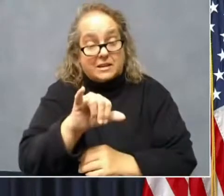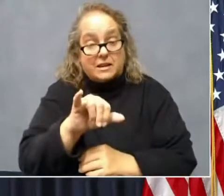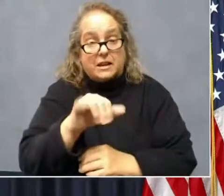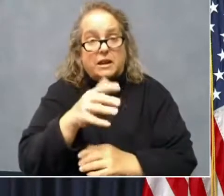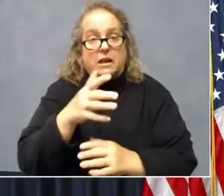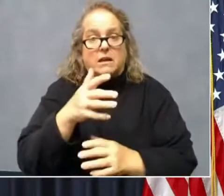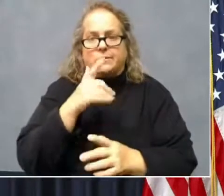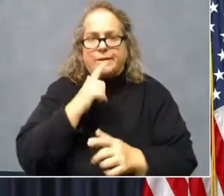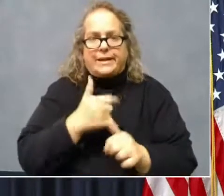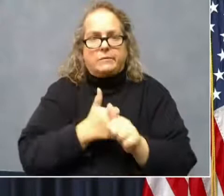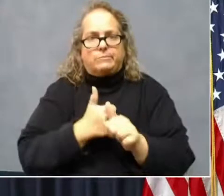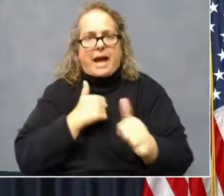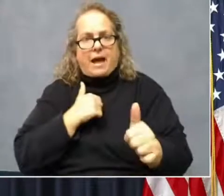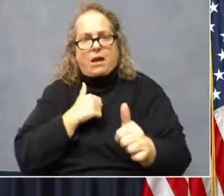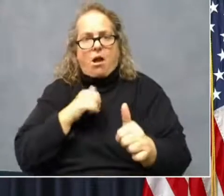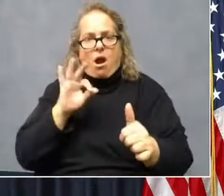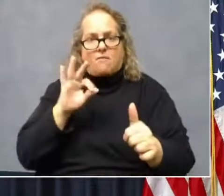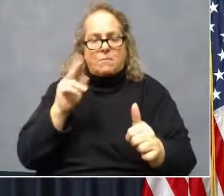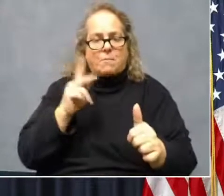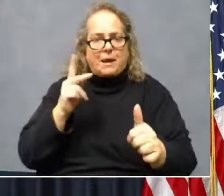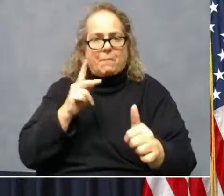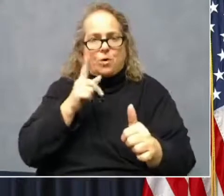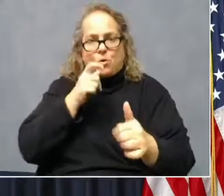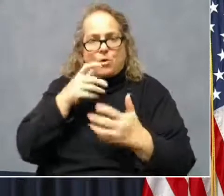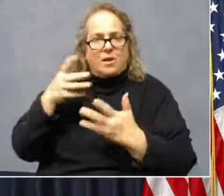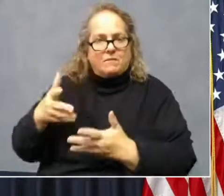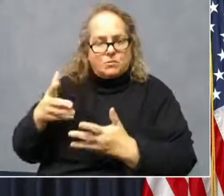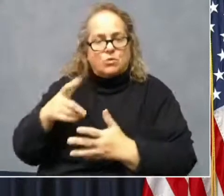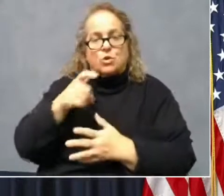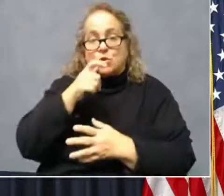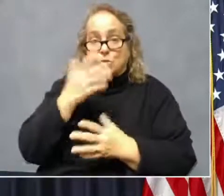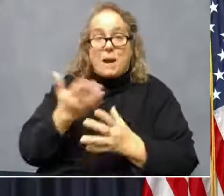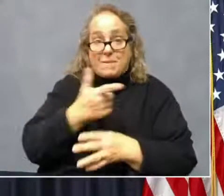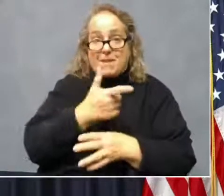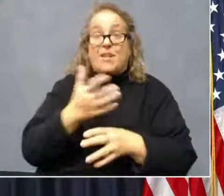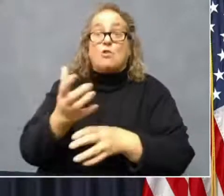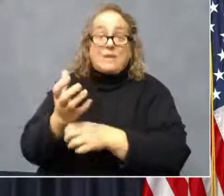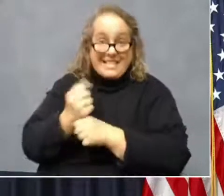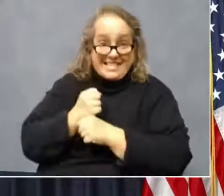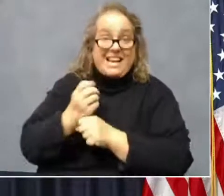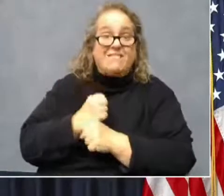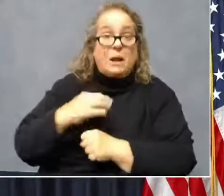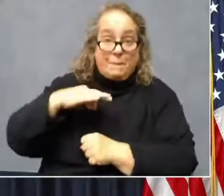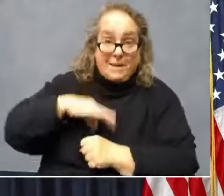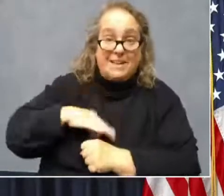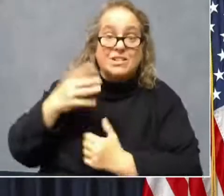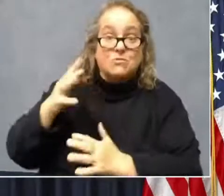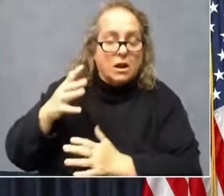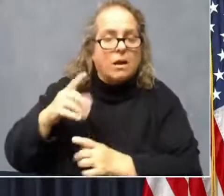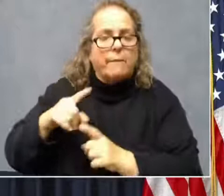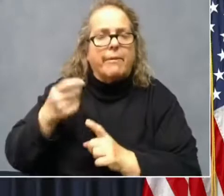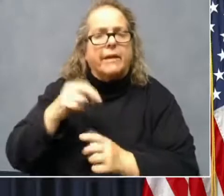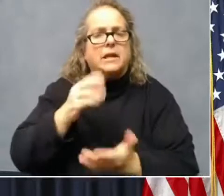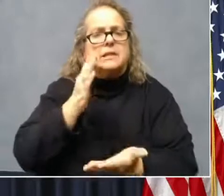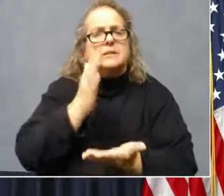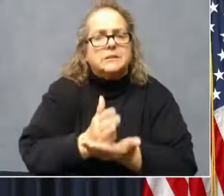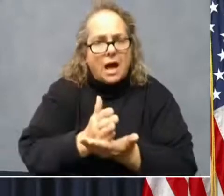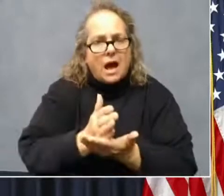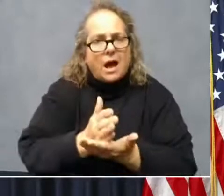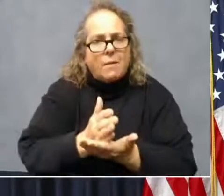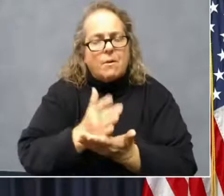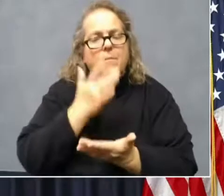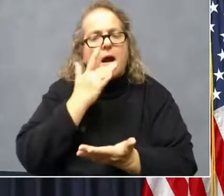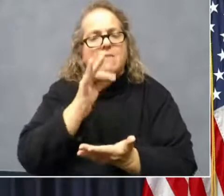received initial benefits, but they may have stopped because of this difficult system under